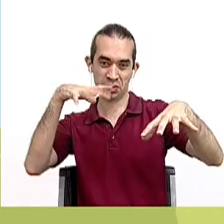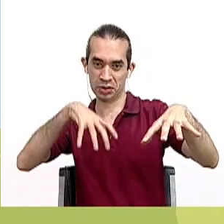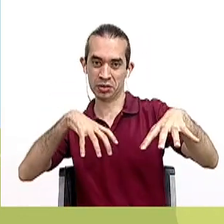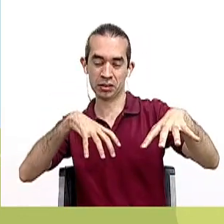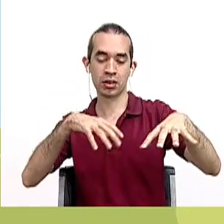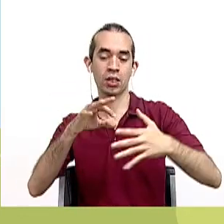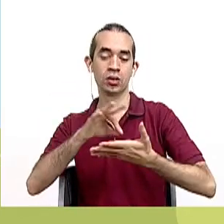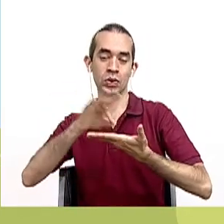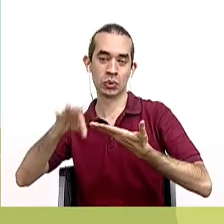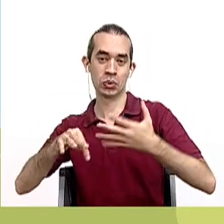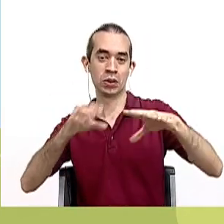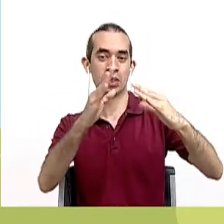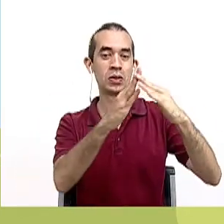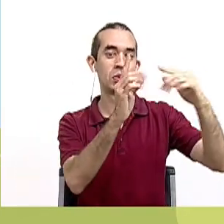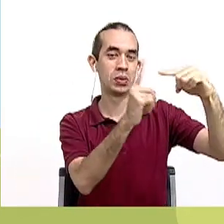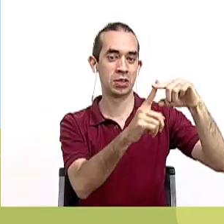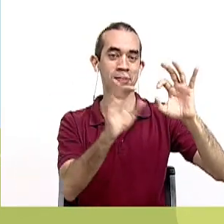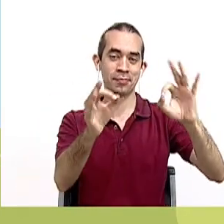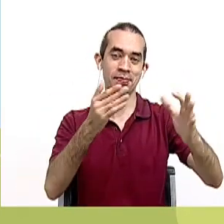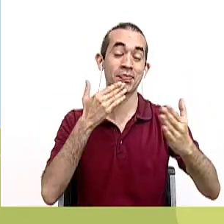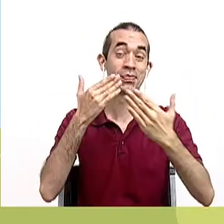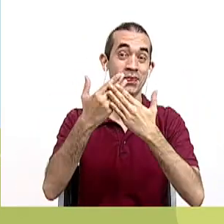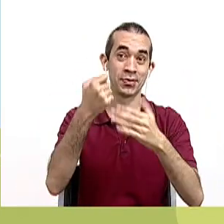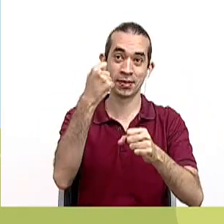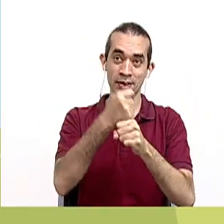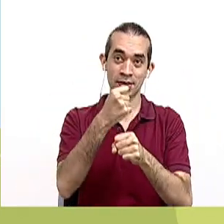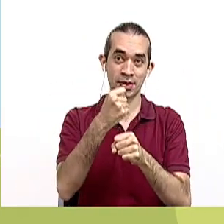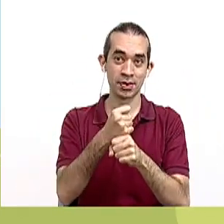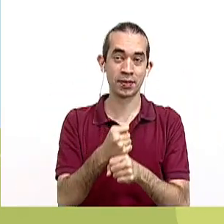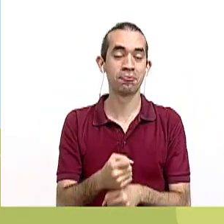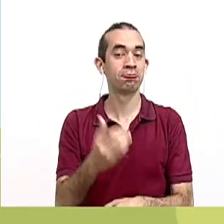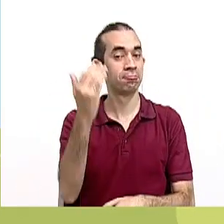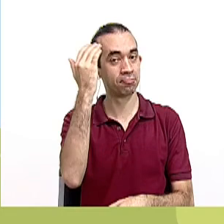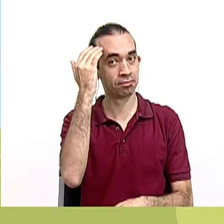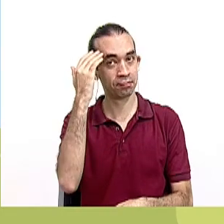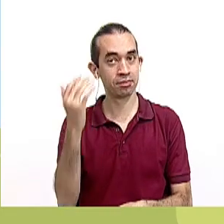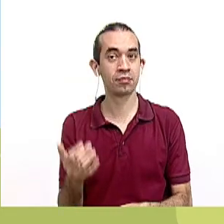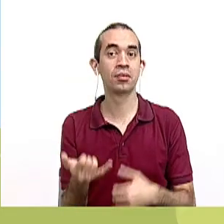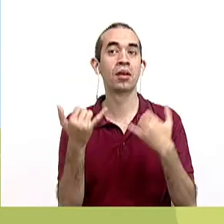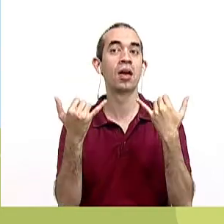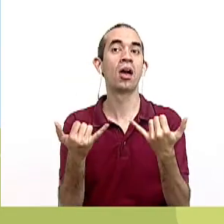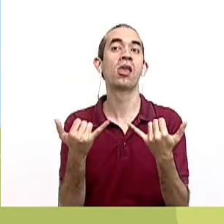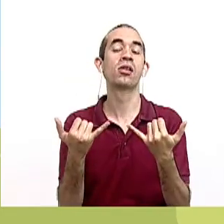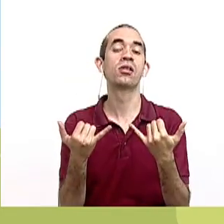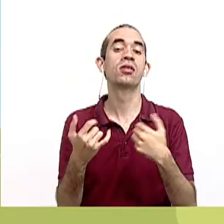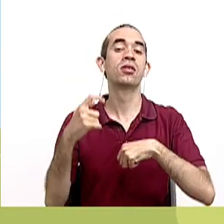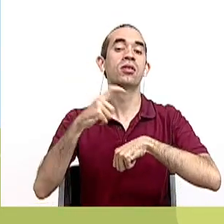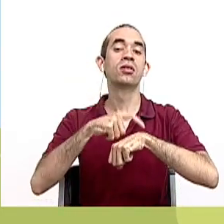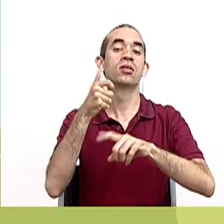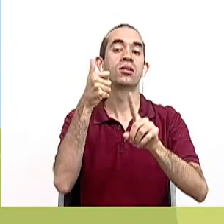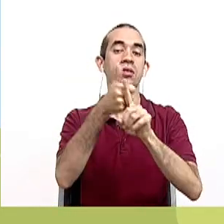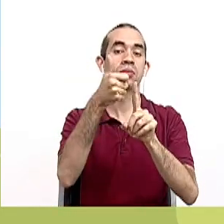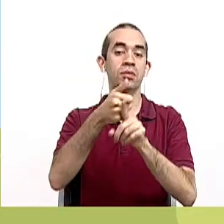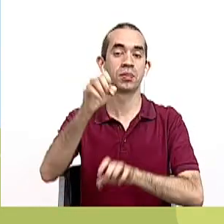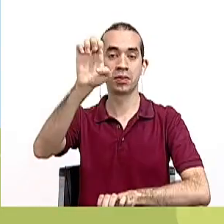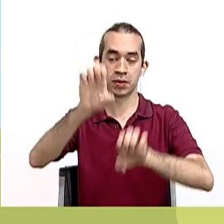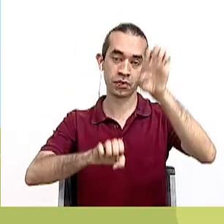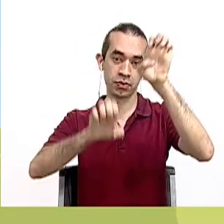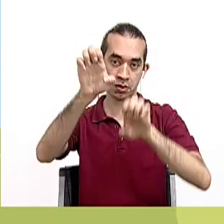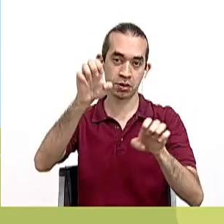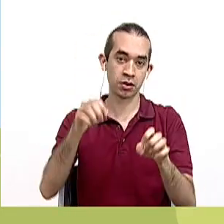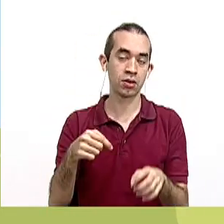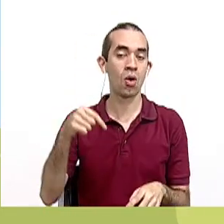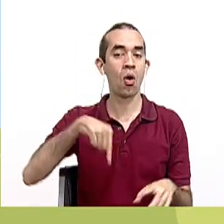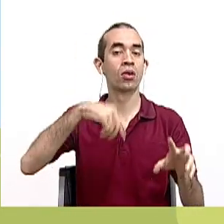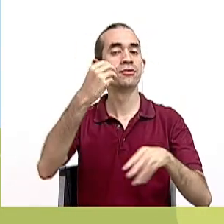church. Okay, very good job, students. Now, it's time to self-assess what we